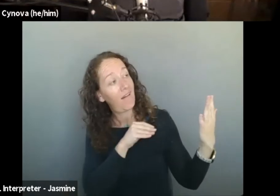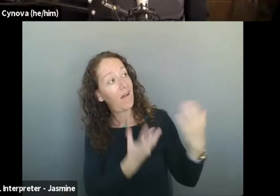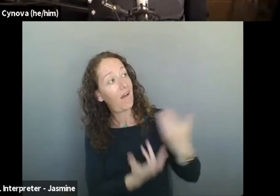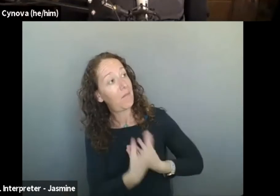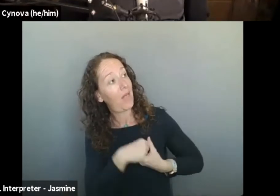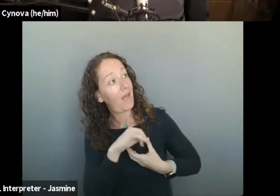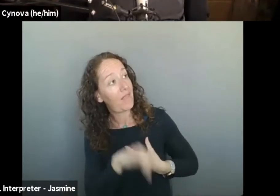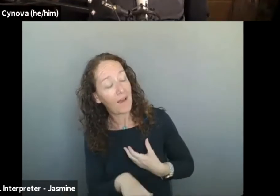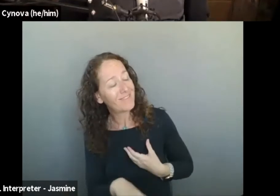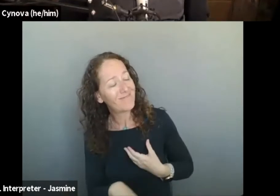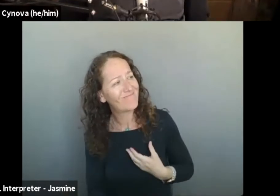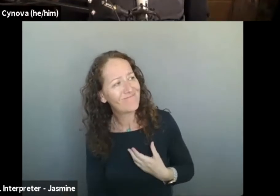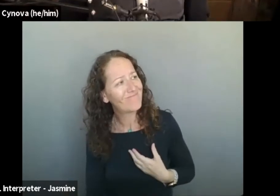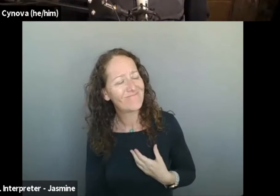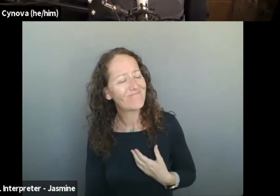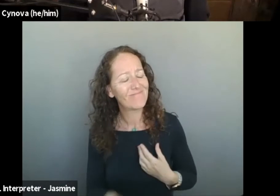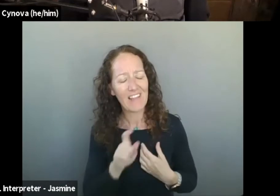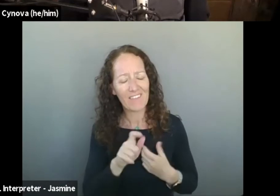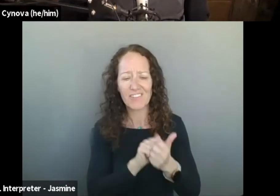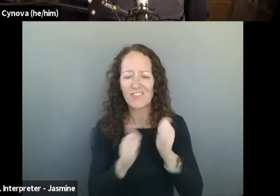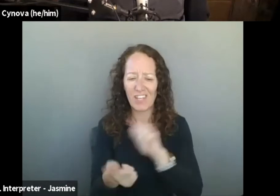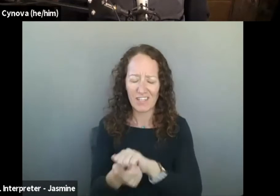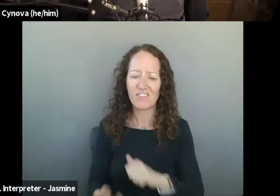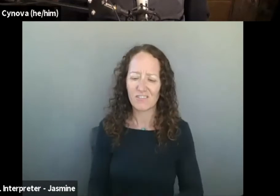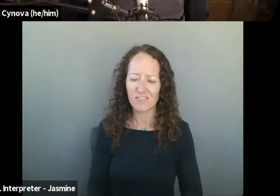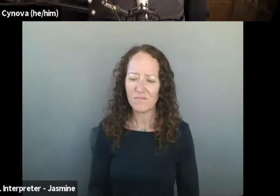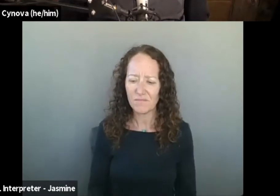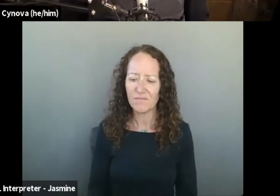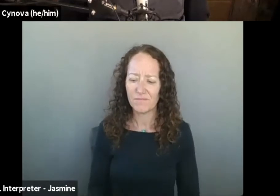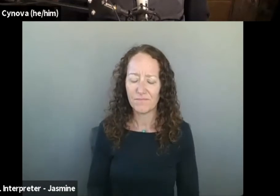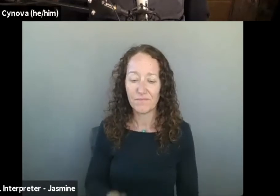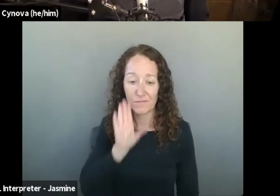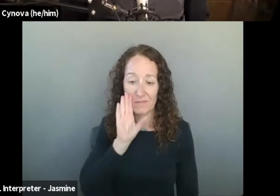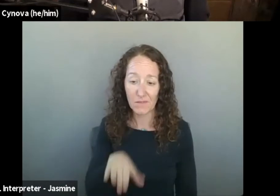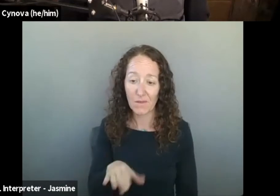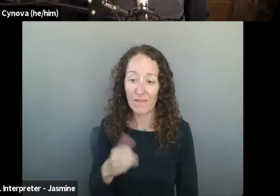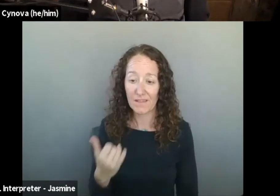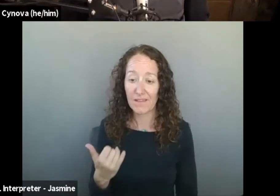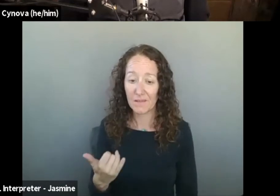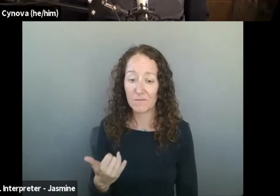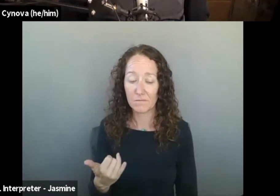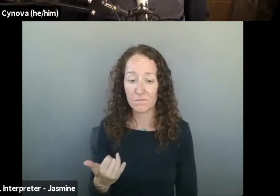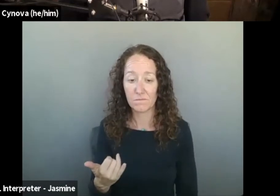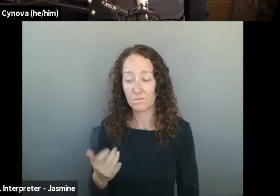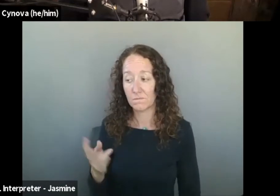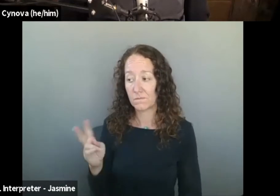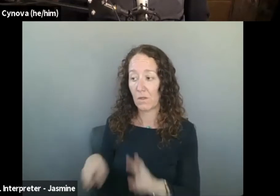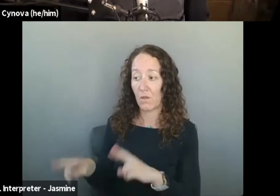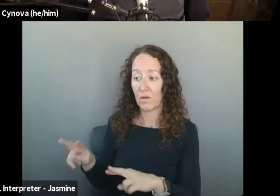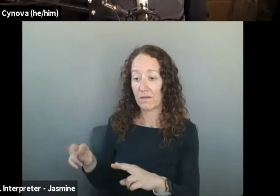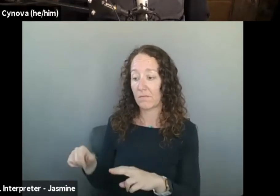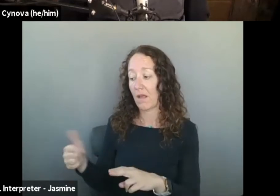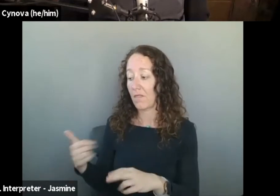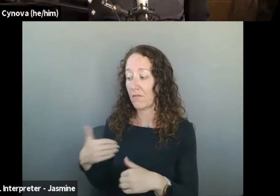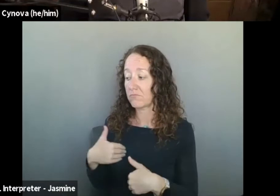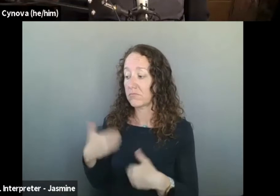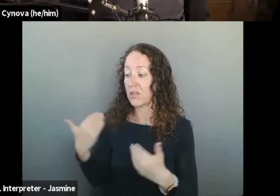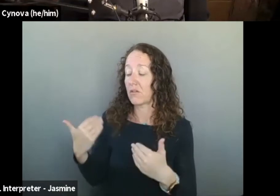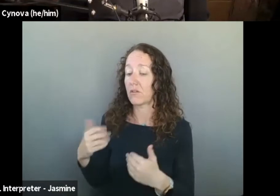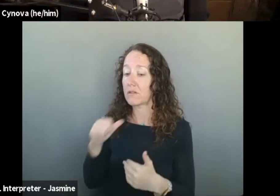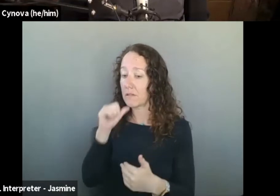Those models have to change. And we know that we're looking at other younger nonprofits that